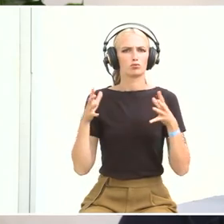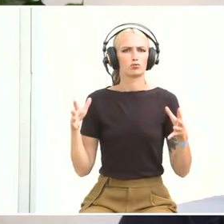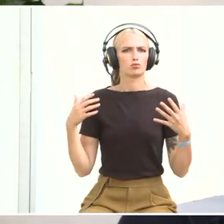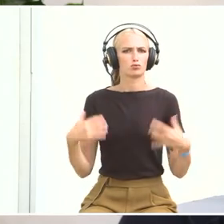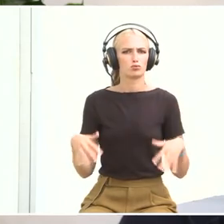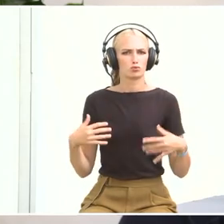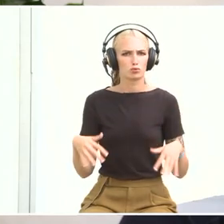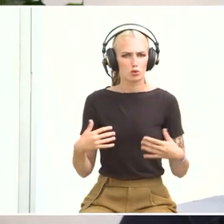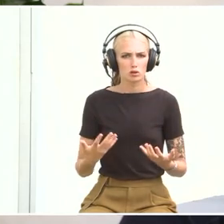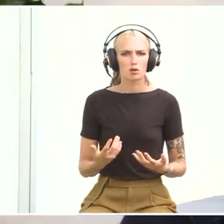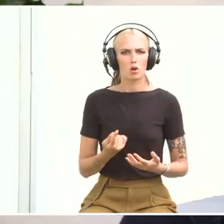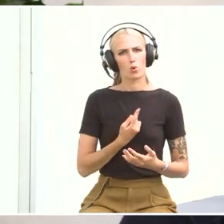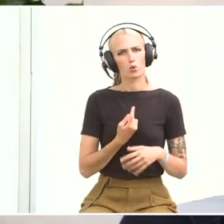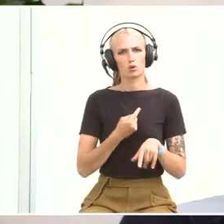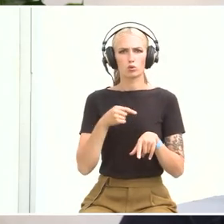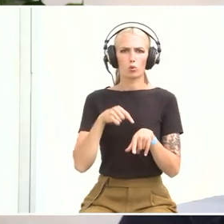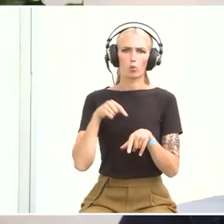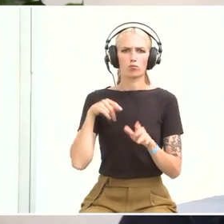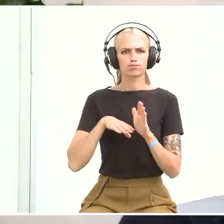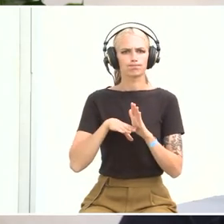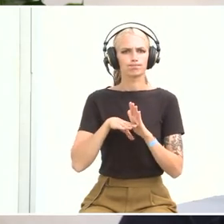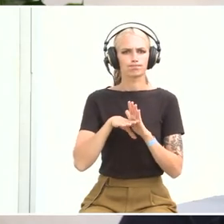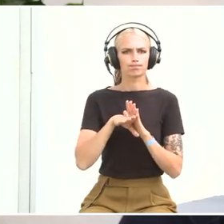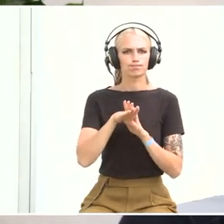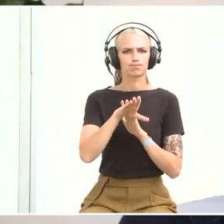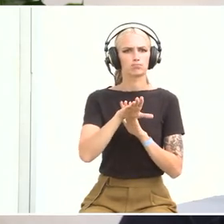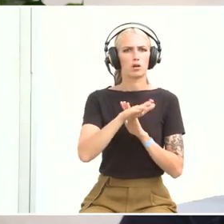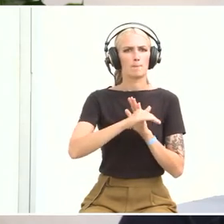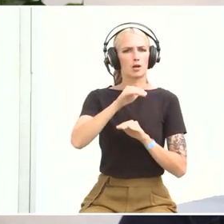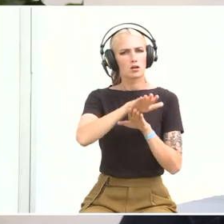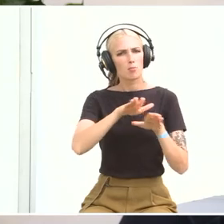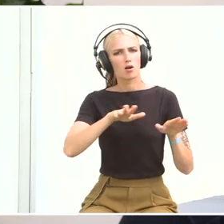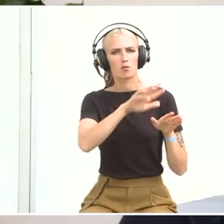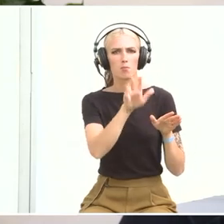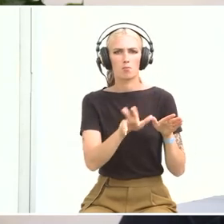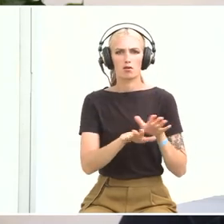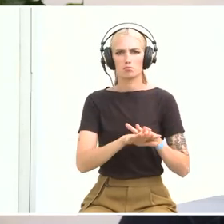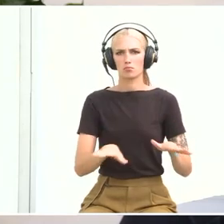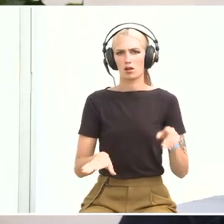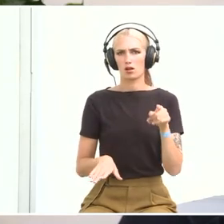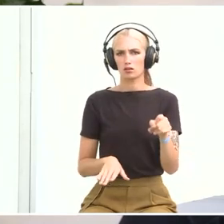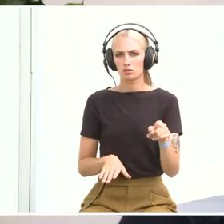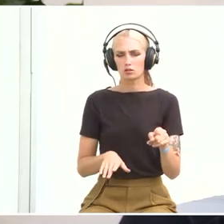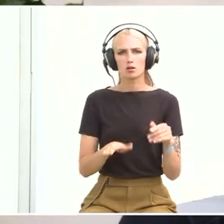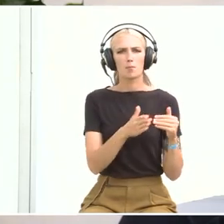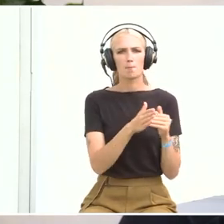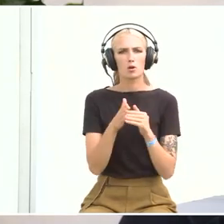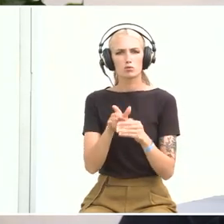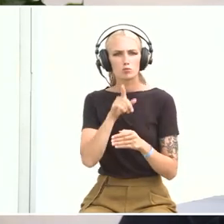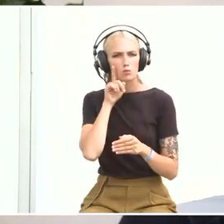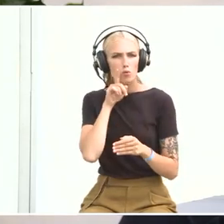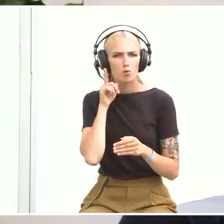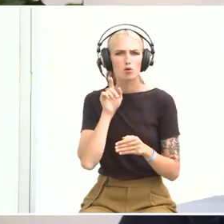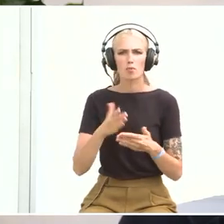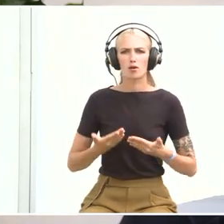is presenting in all the Nordic and Baltic countries, affecting both young and old, profoundly impacting the quality of